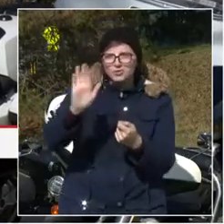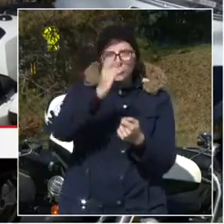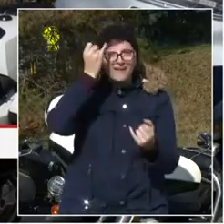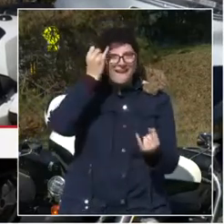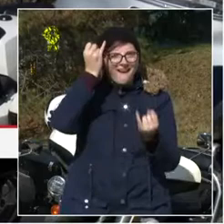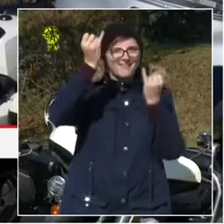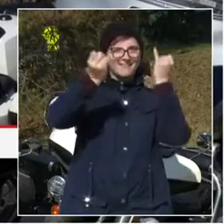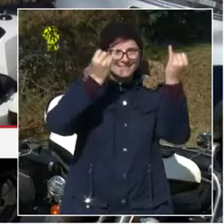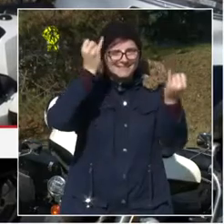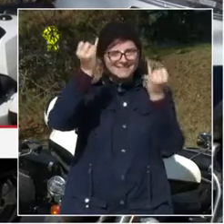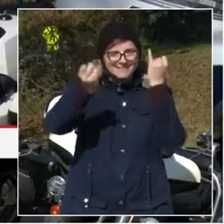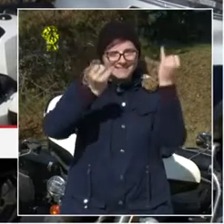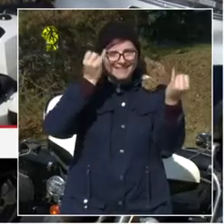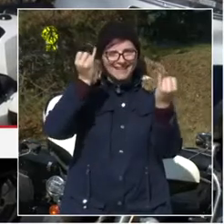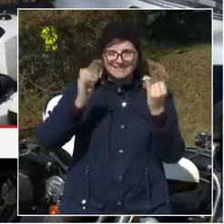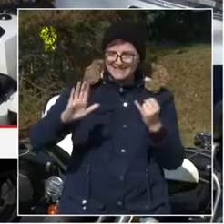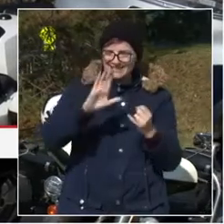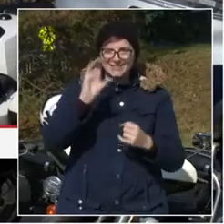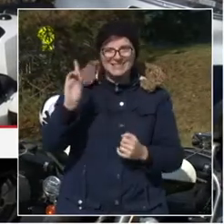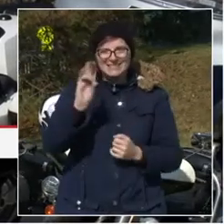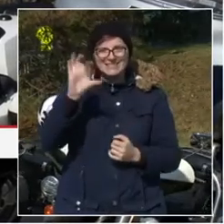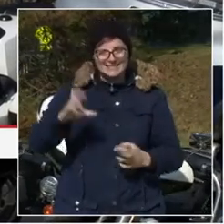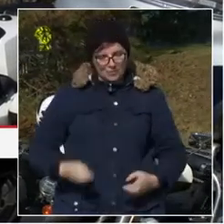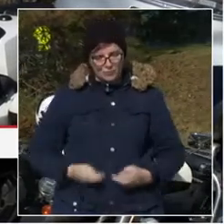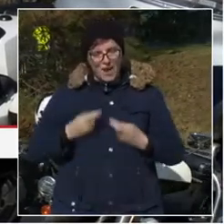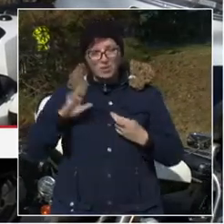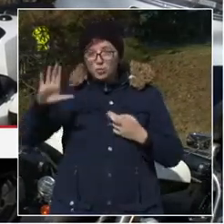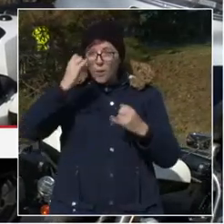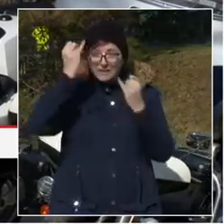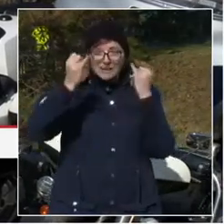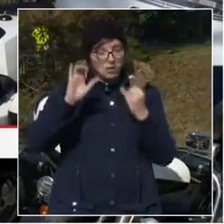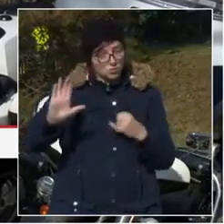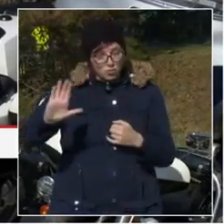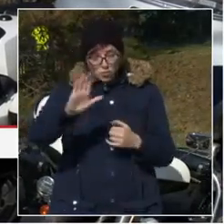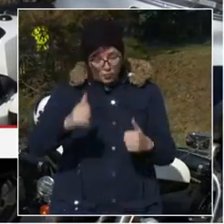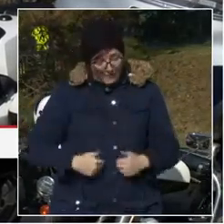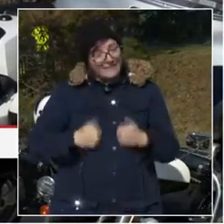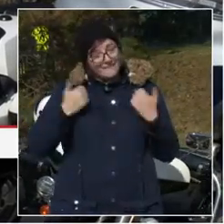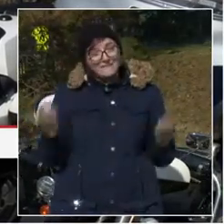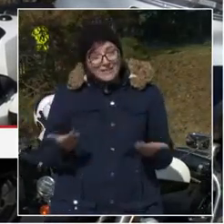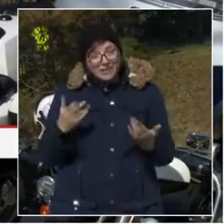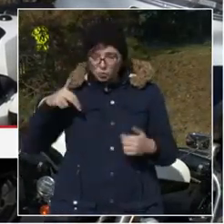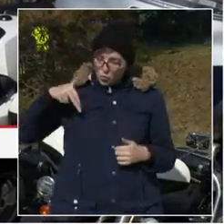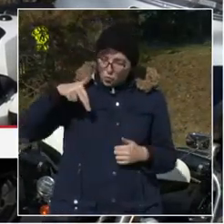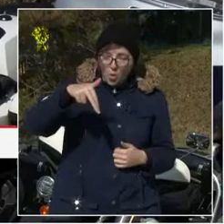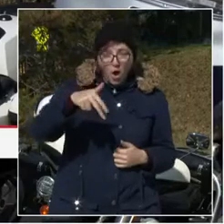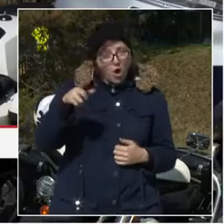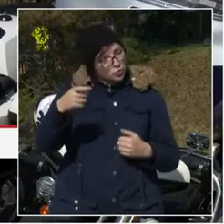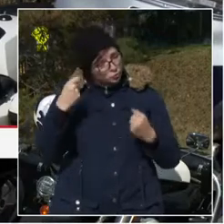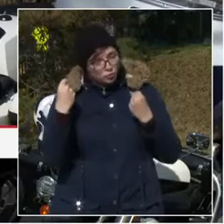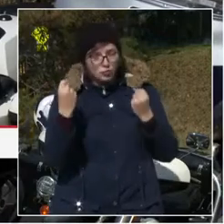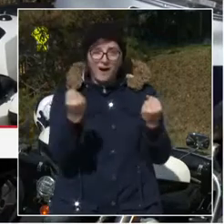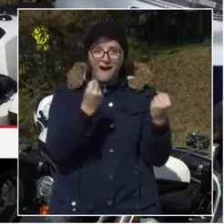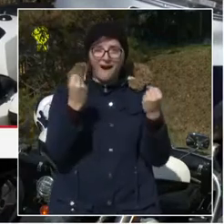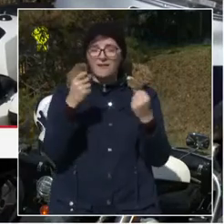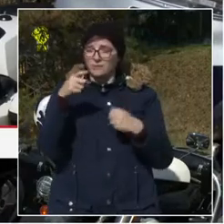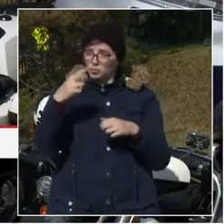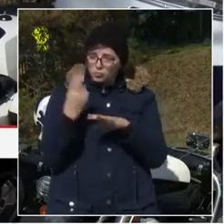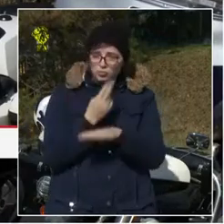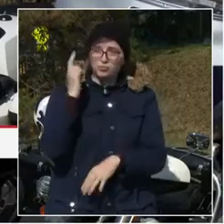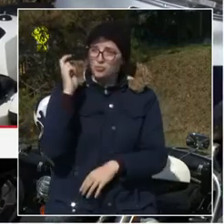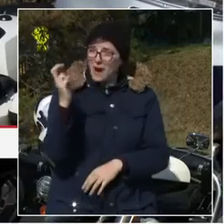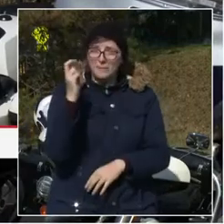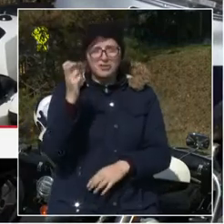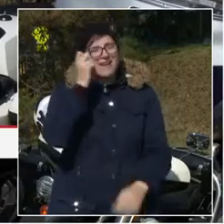ideas from D.C. residents. These are your neighborhoods. You walk them, you drive them, you use transit on